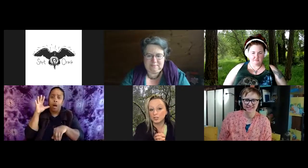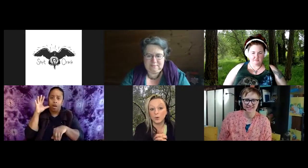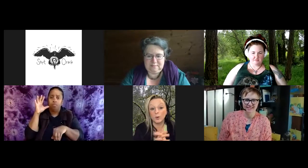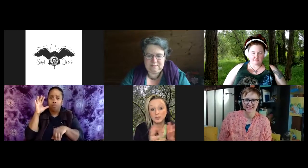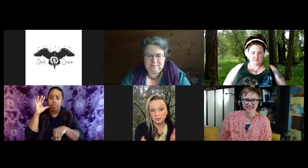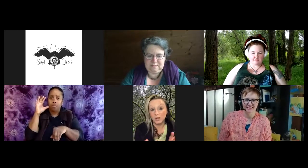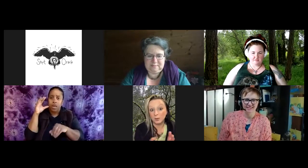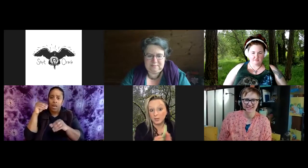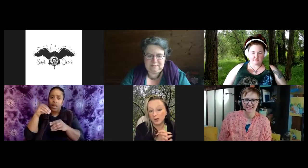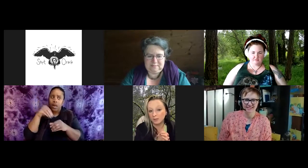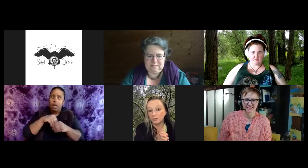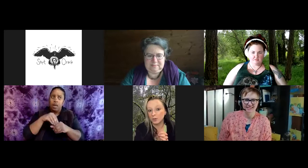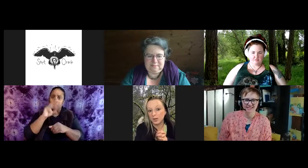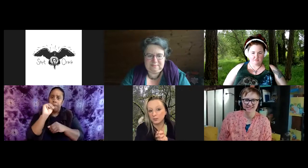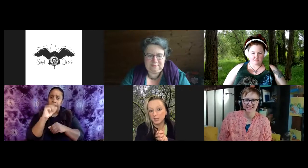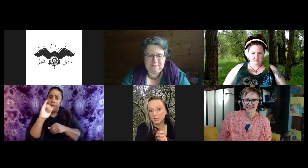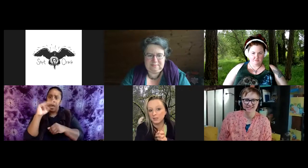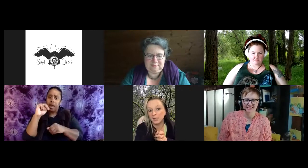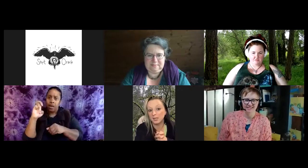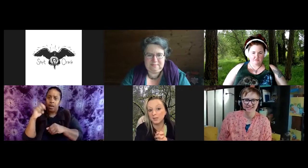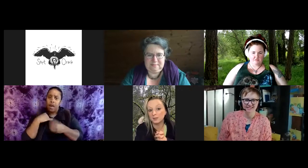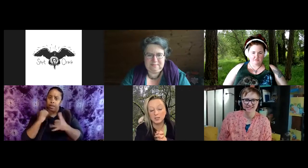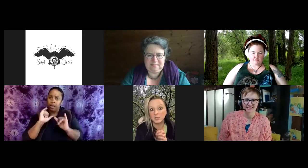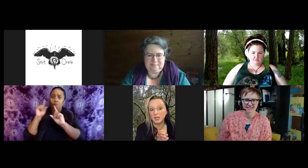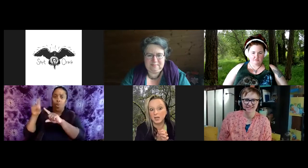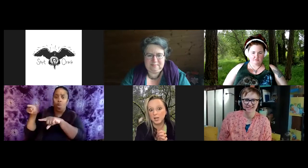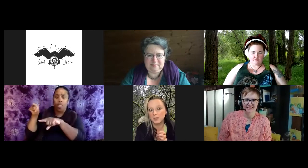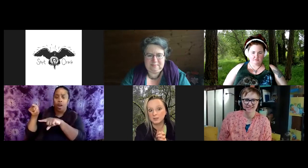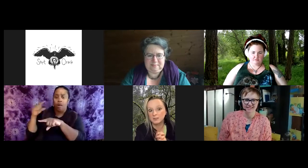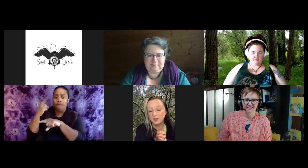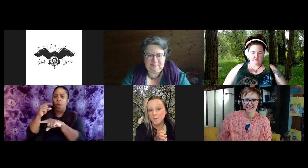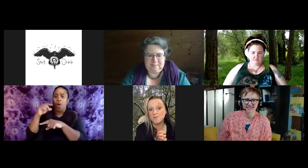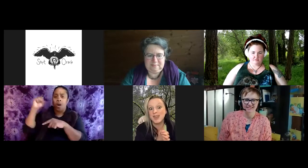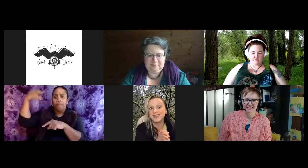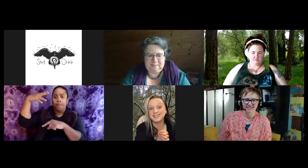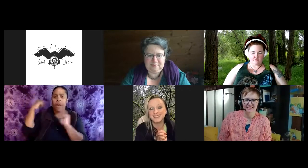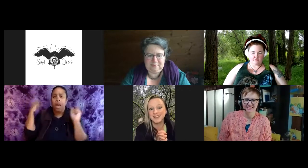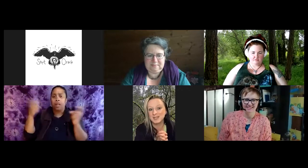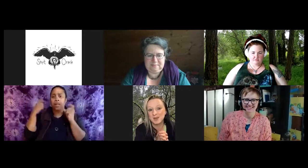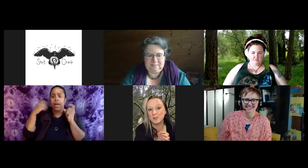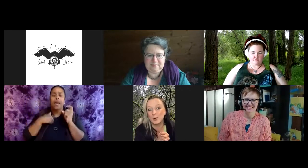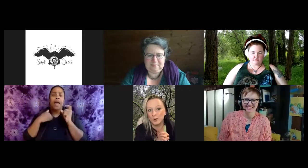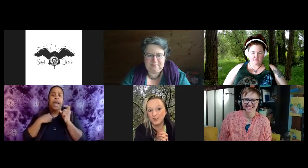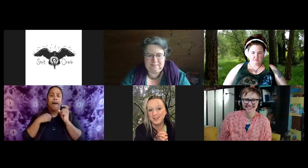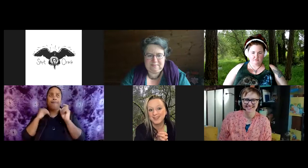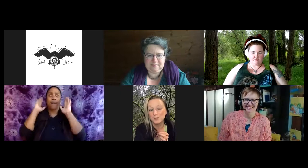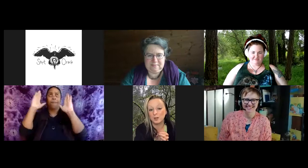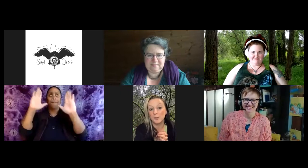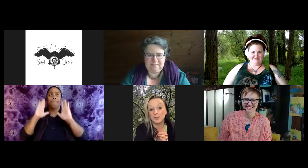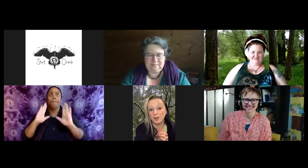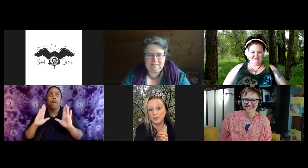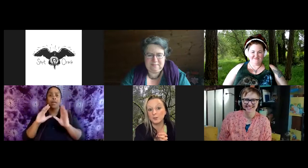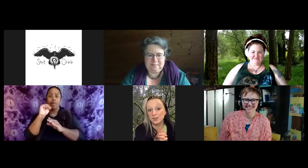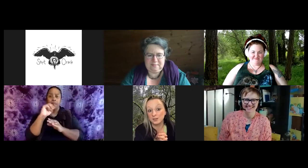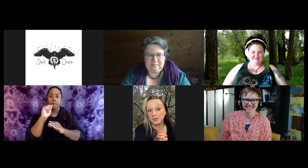And so I'm still going there for Beltane. And because I had this amazing maypole put